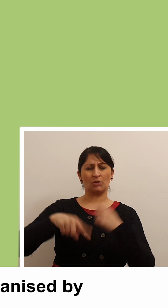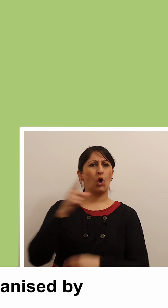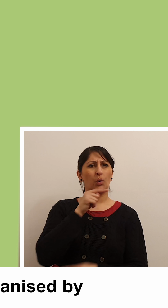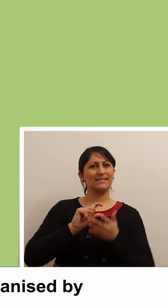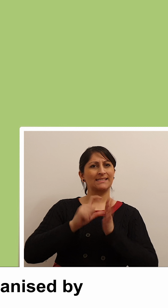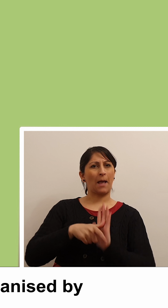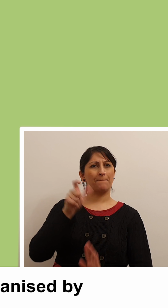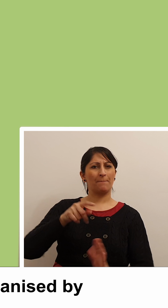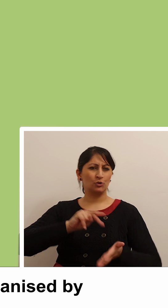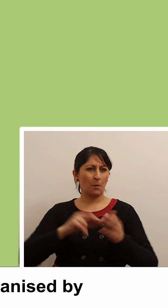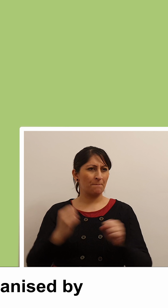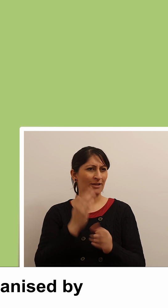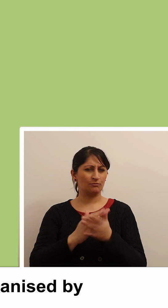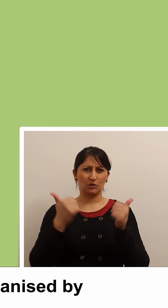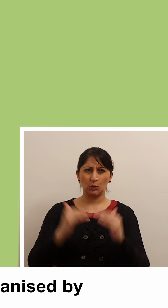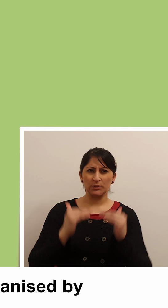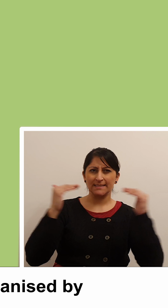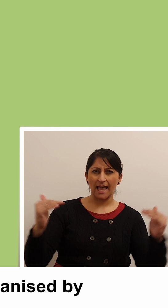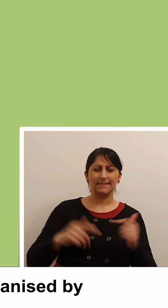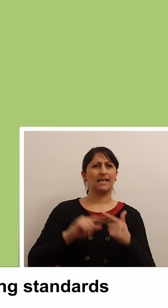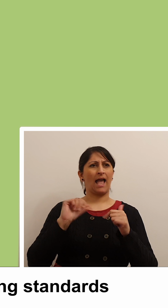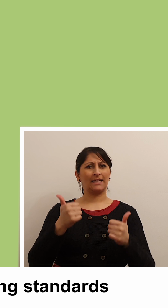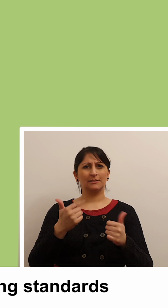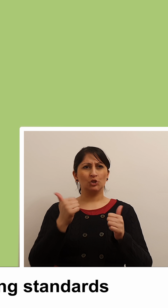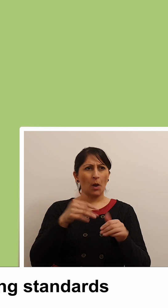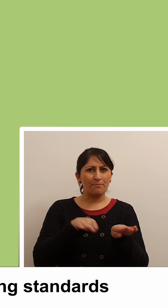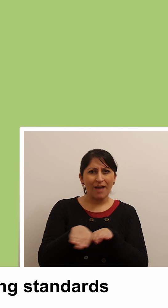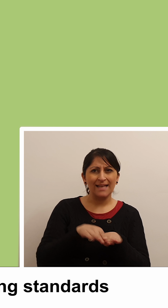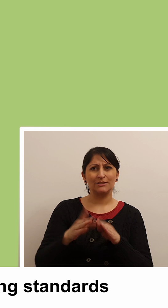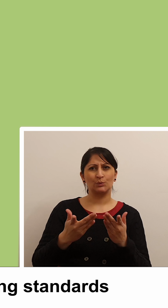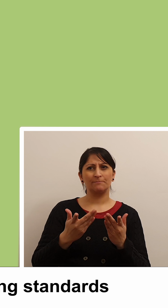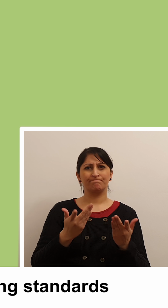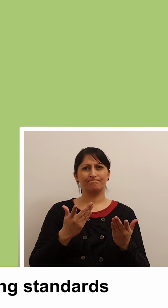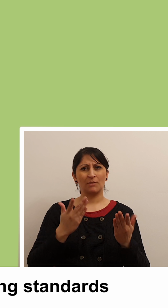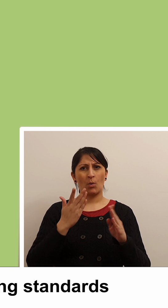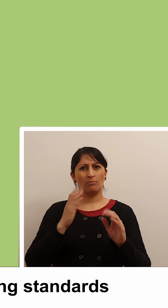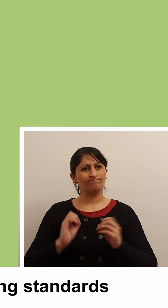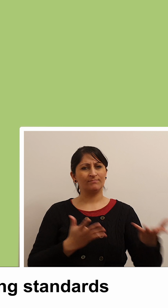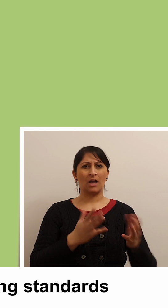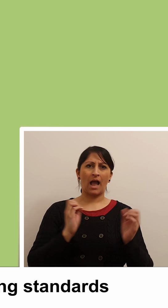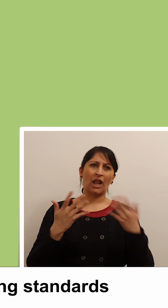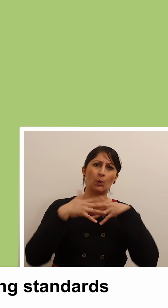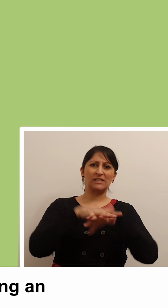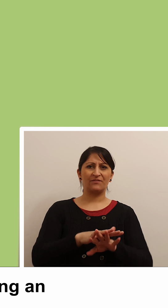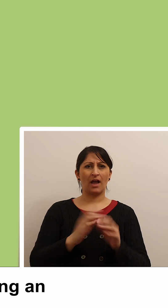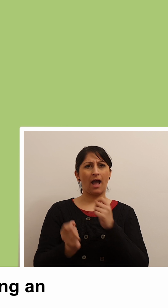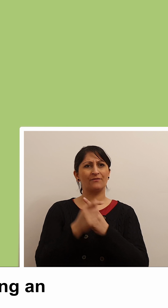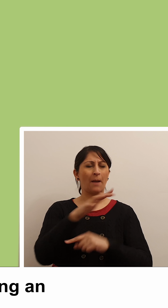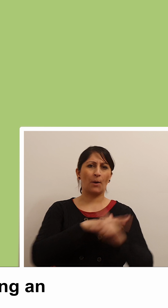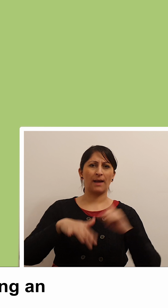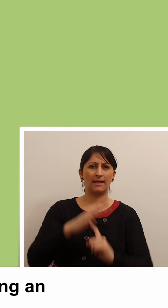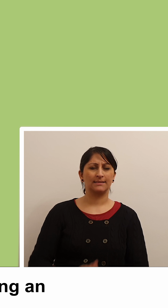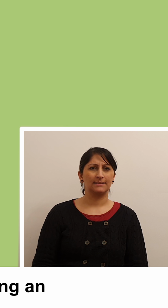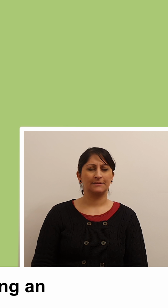onset of planning the event. It was an event organised by disabled people for disabled people, setting standards and good